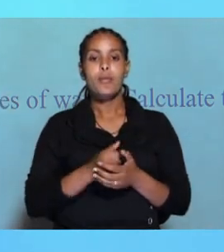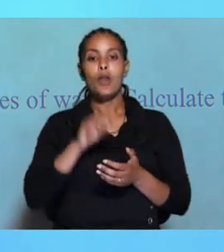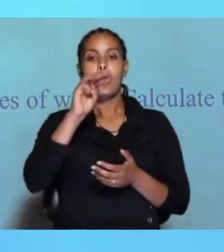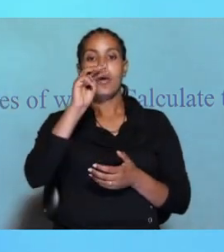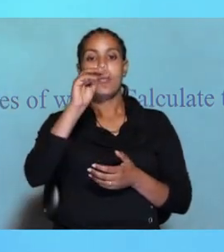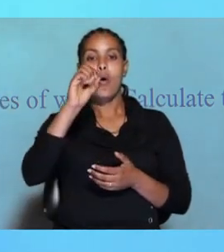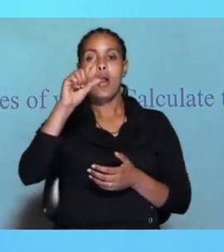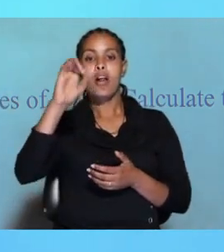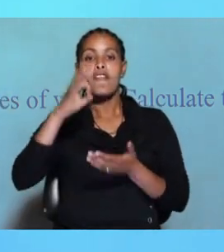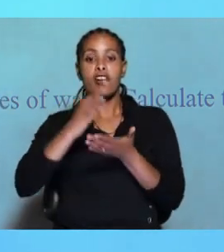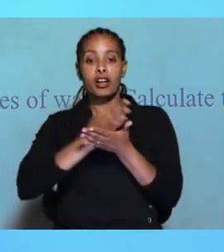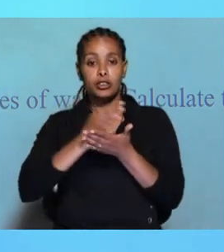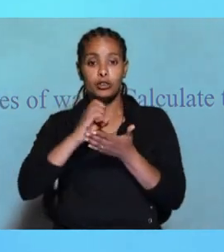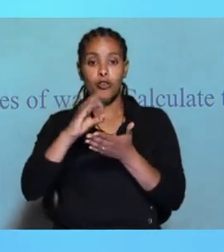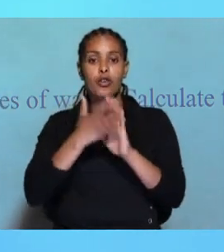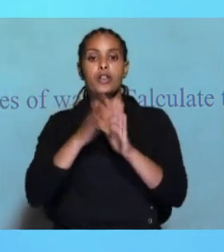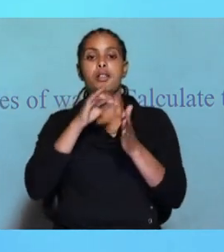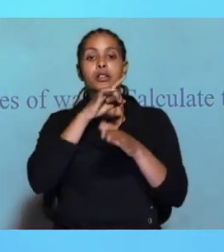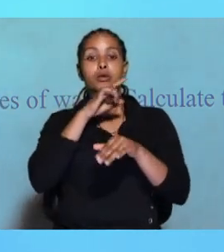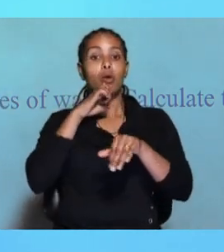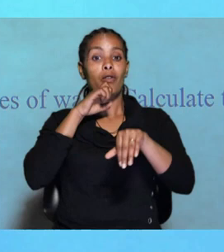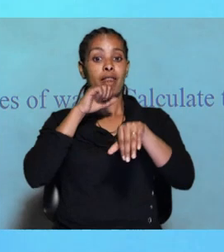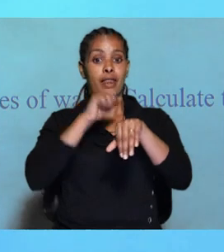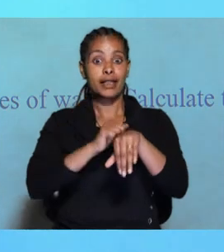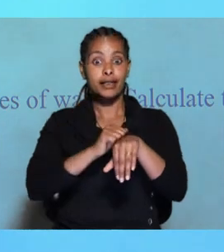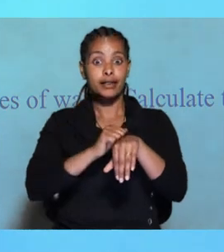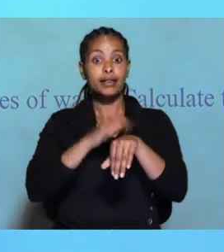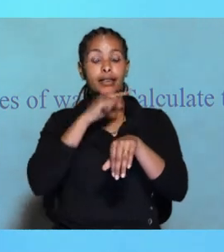Mole fraction of the solvent,